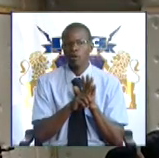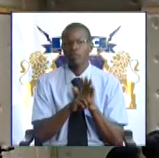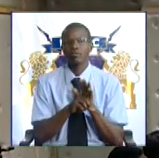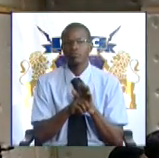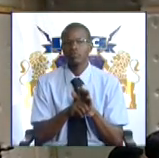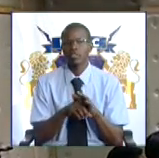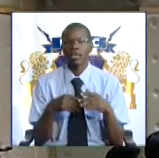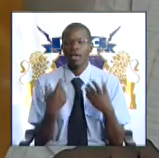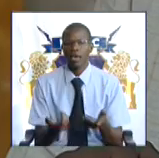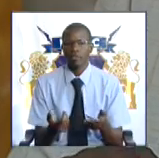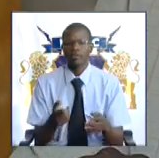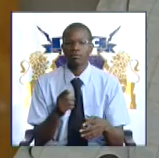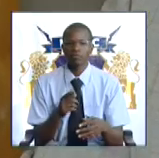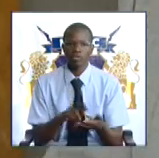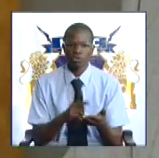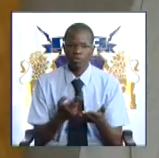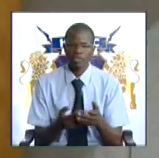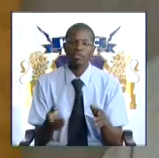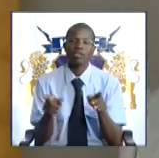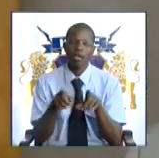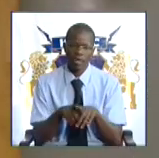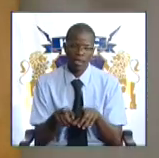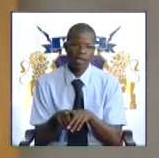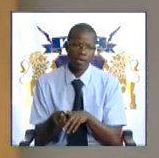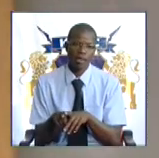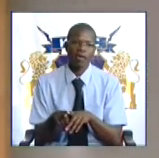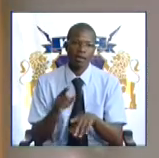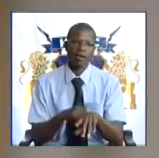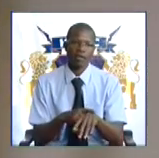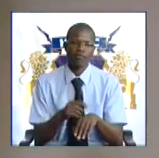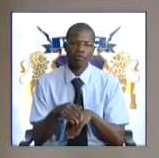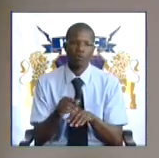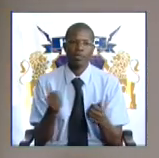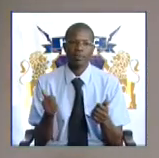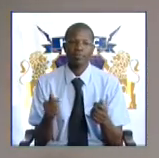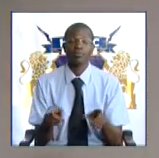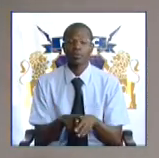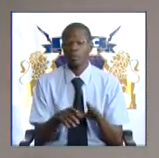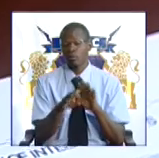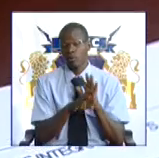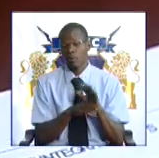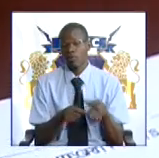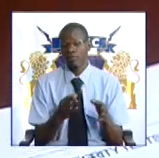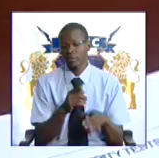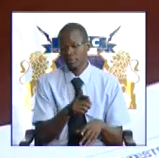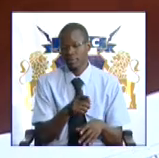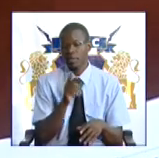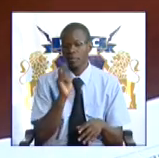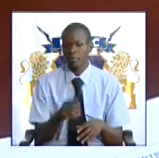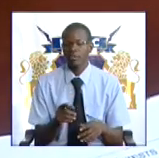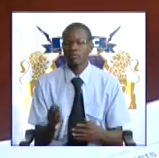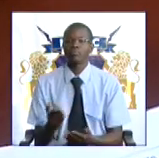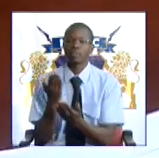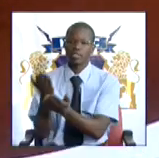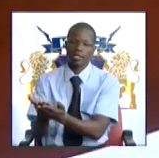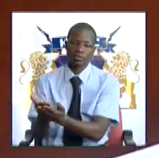program officer will also be required to present to the Oversight Committee a monthly summary of the results of the